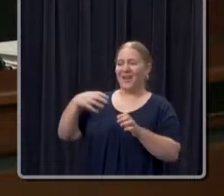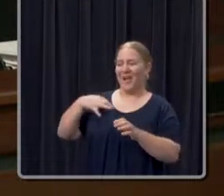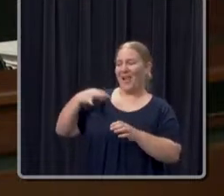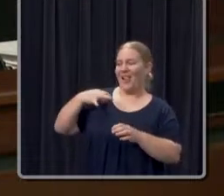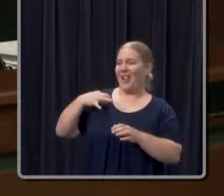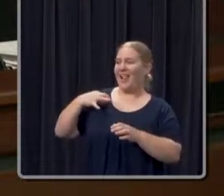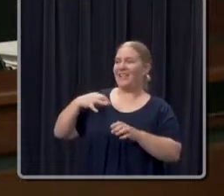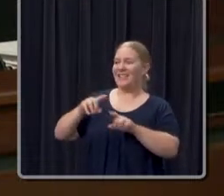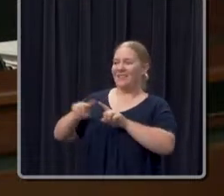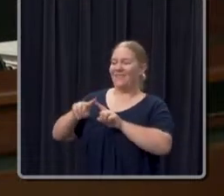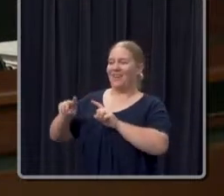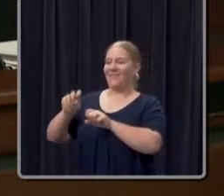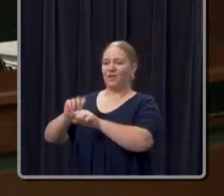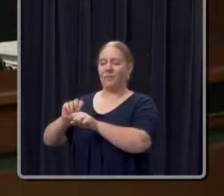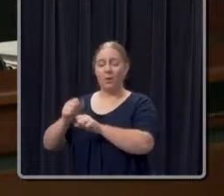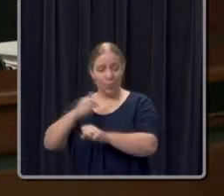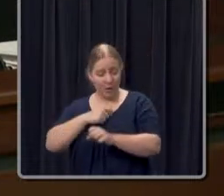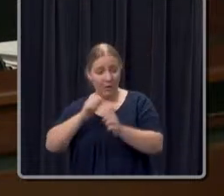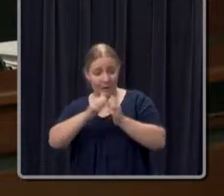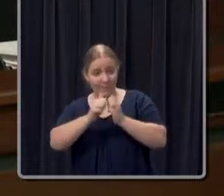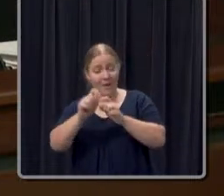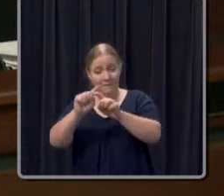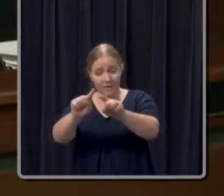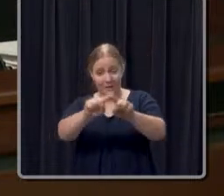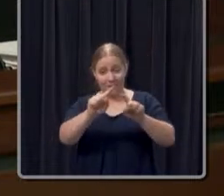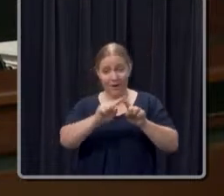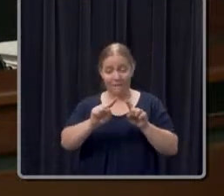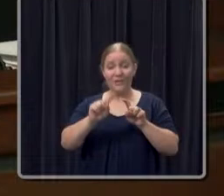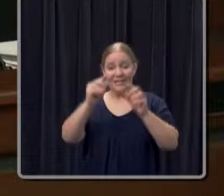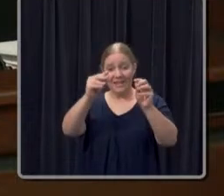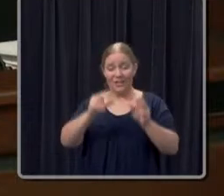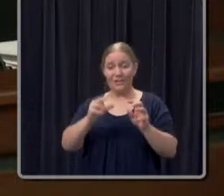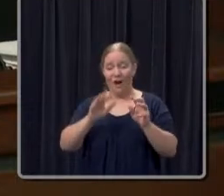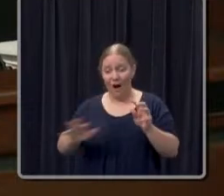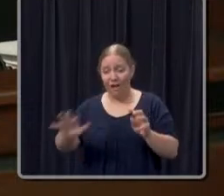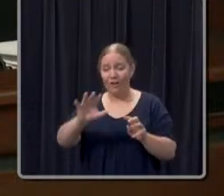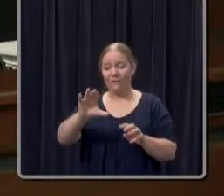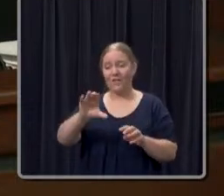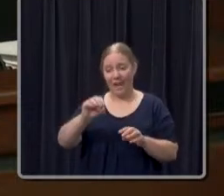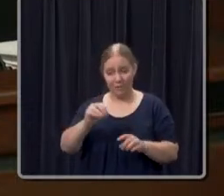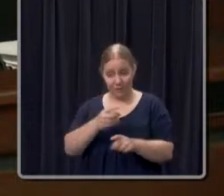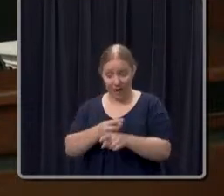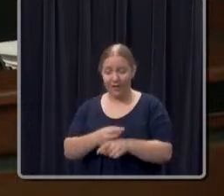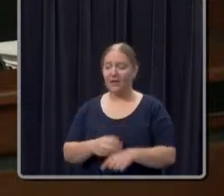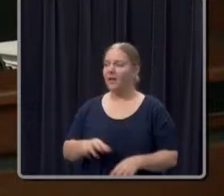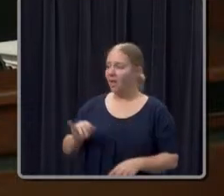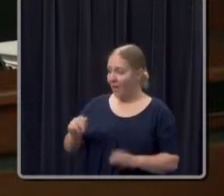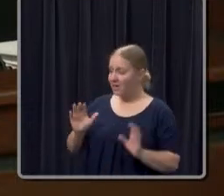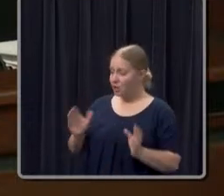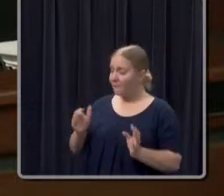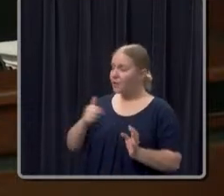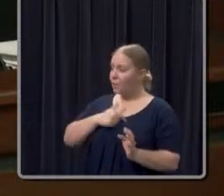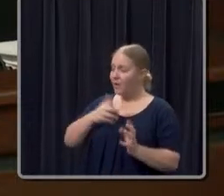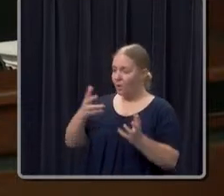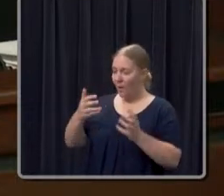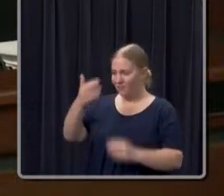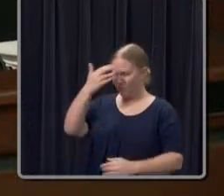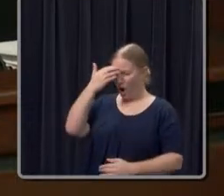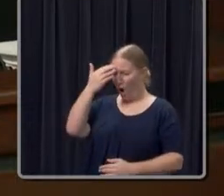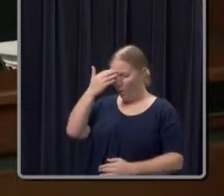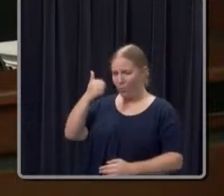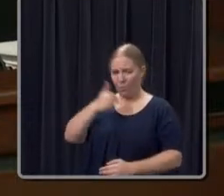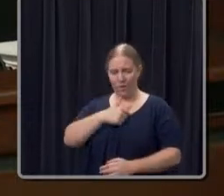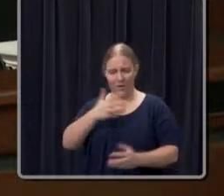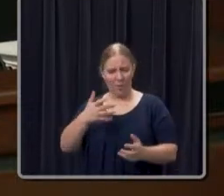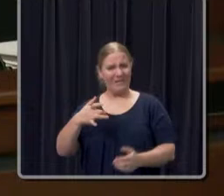same people in Johnson County, right? And so that is one of the conversations, right, that we want to be aware of, and we